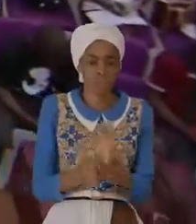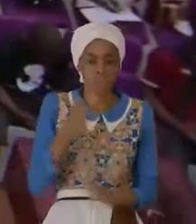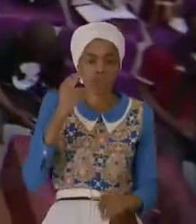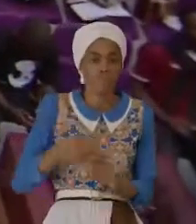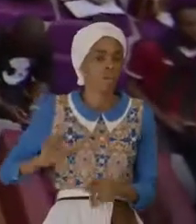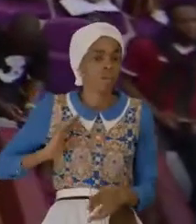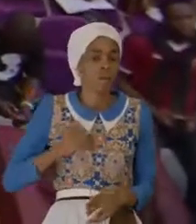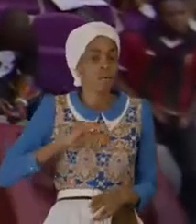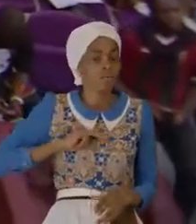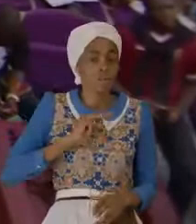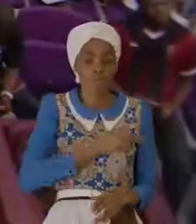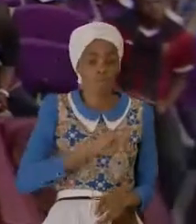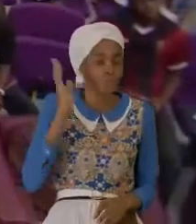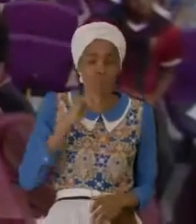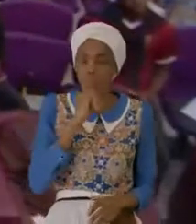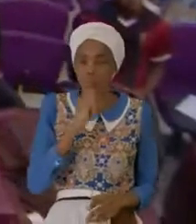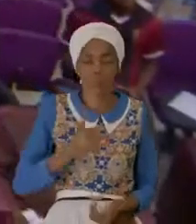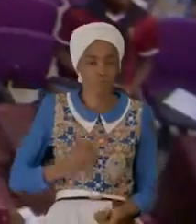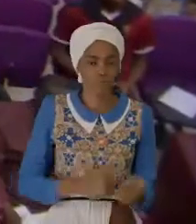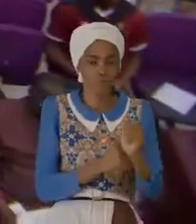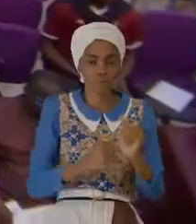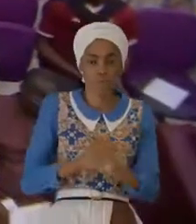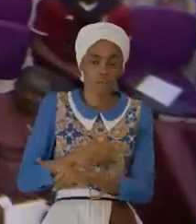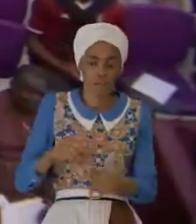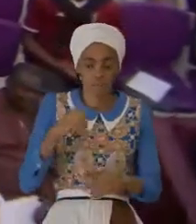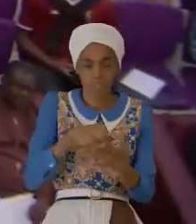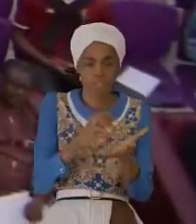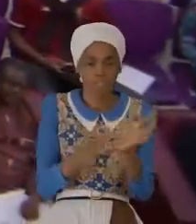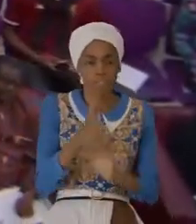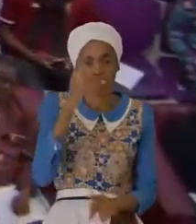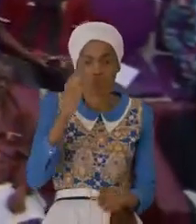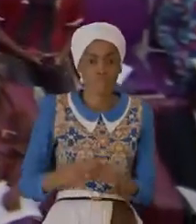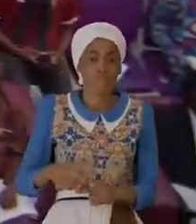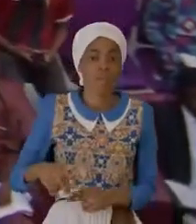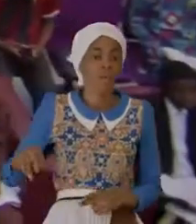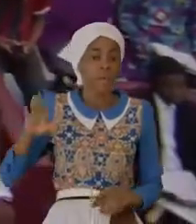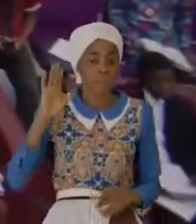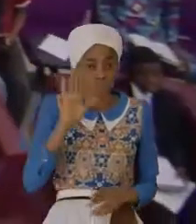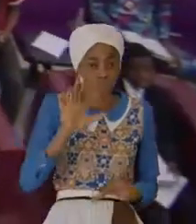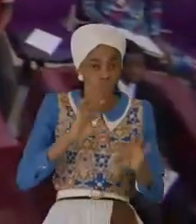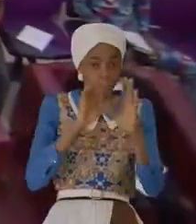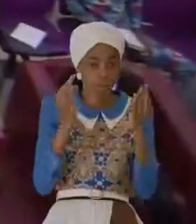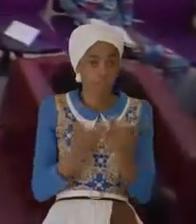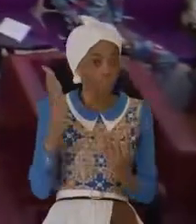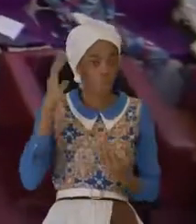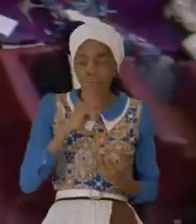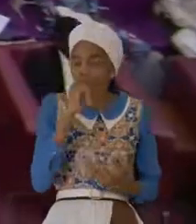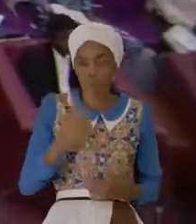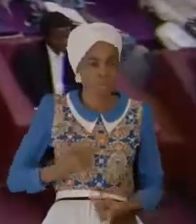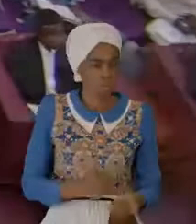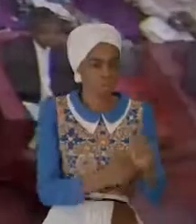will not follow them your family will not follow them